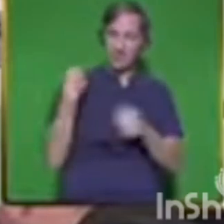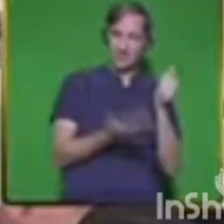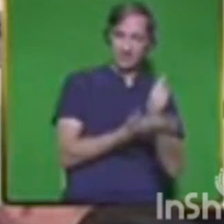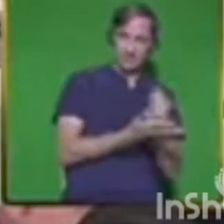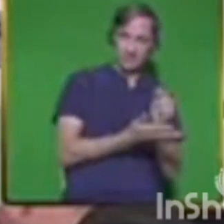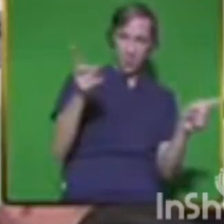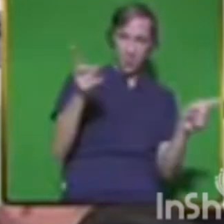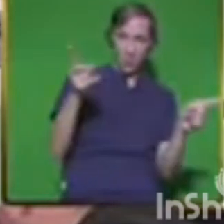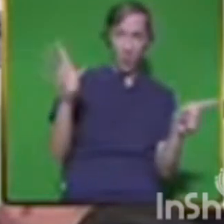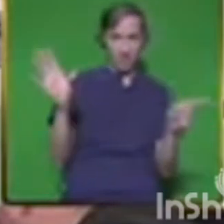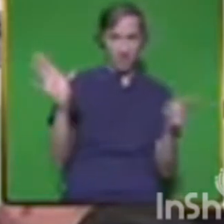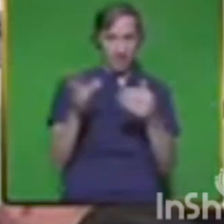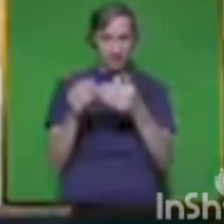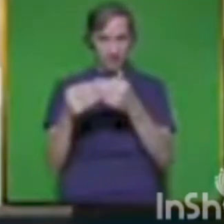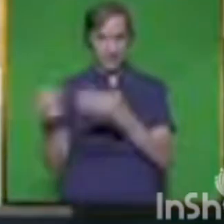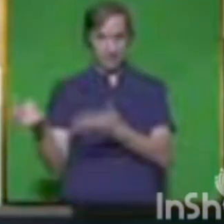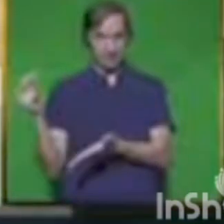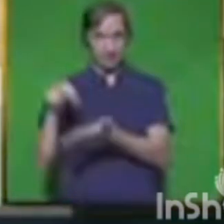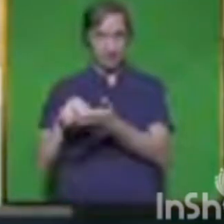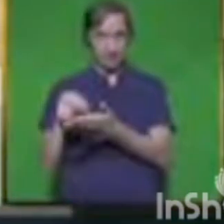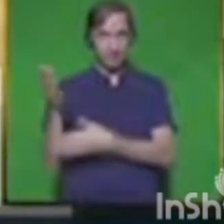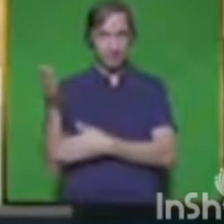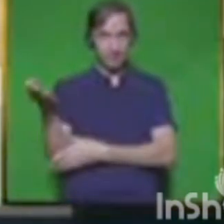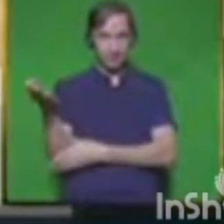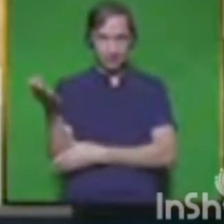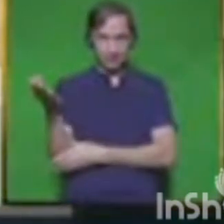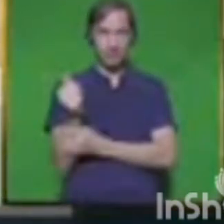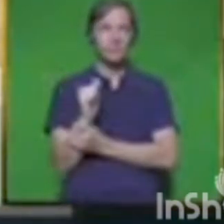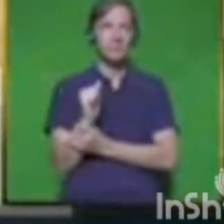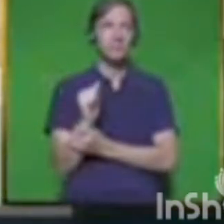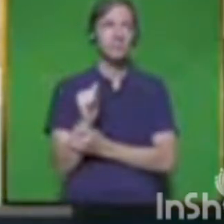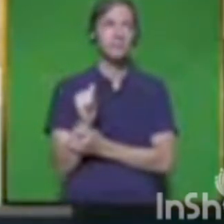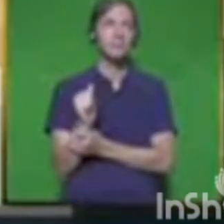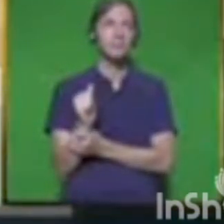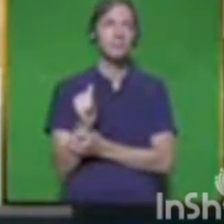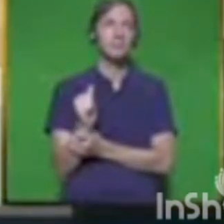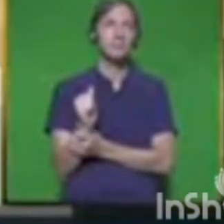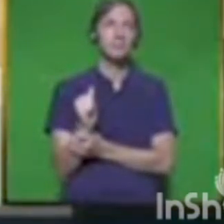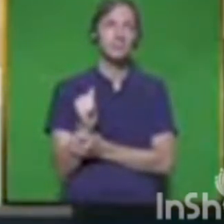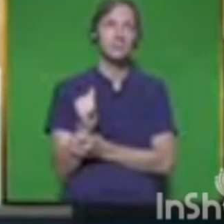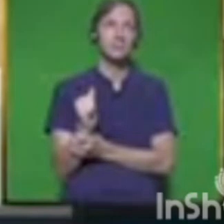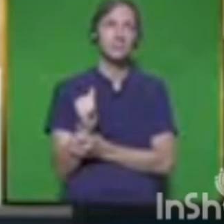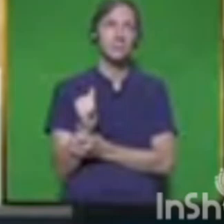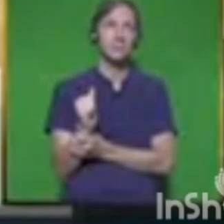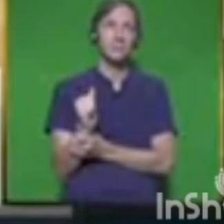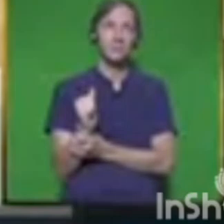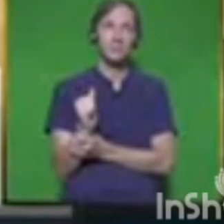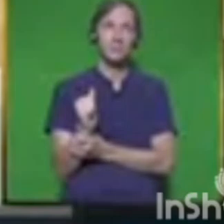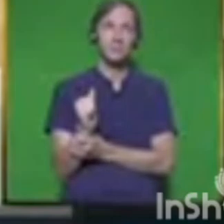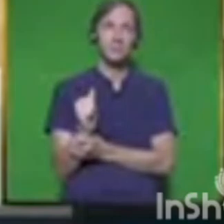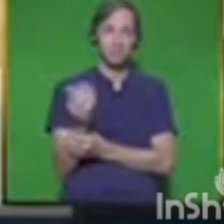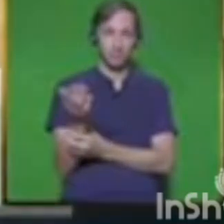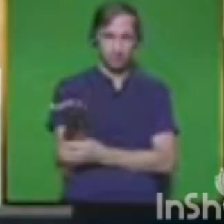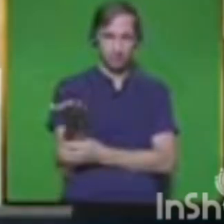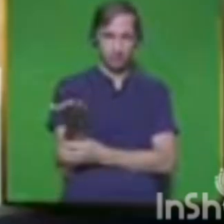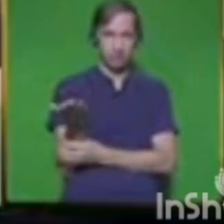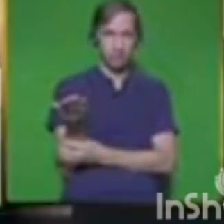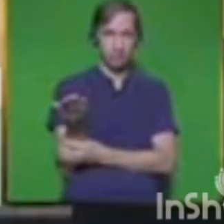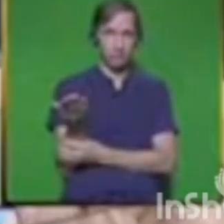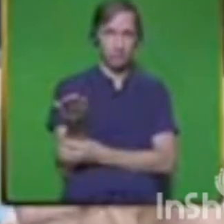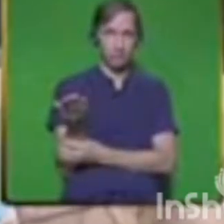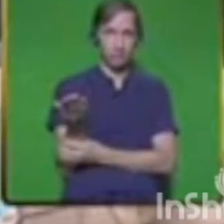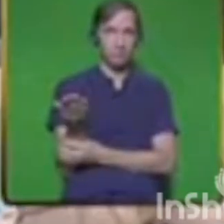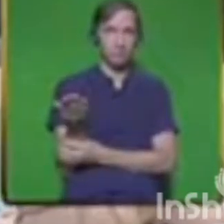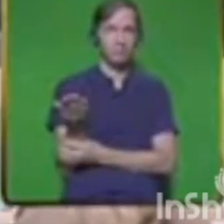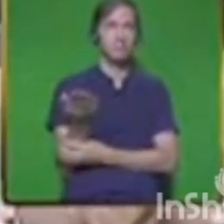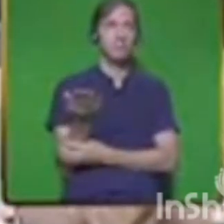on the floor. Honourable Minister, your member is on the floor. Yes, member, please go ahead. Over patient.